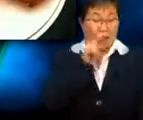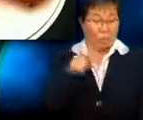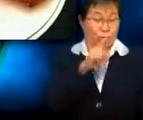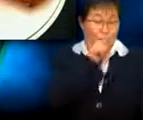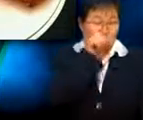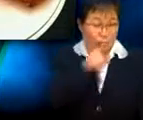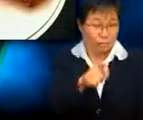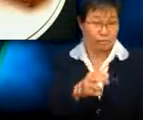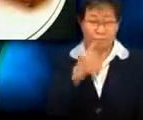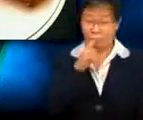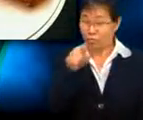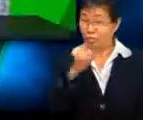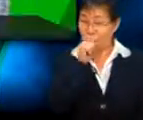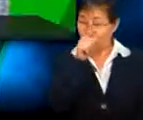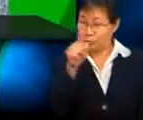Are you sure?